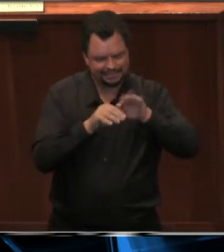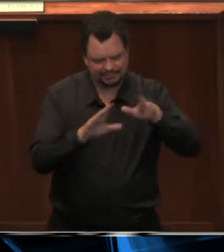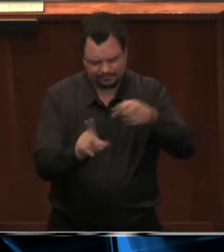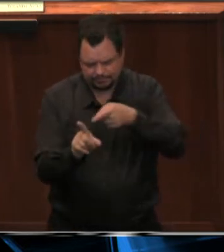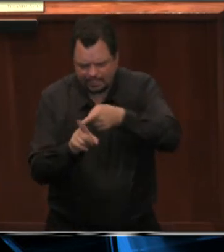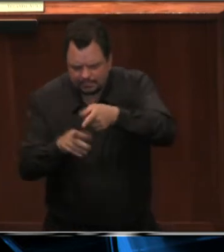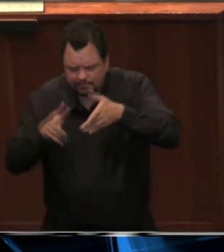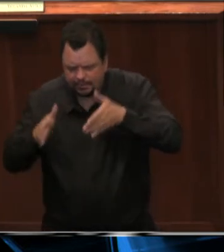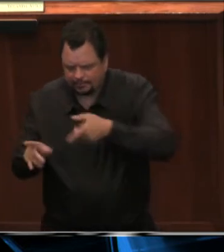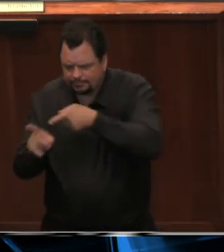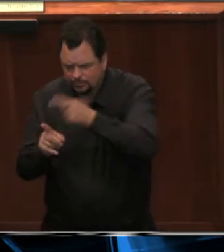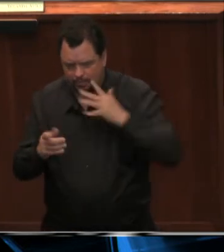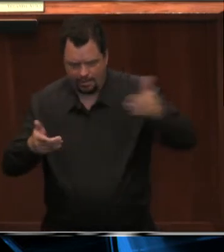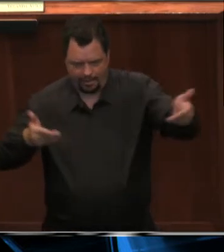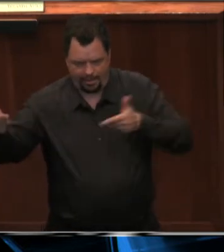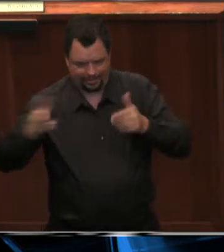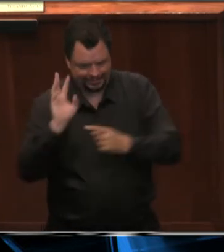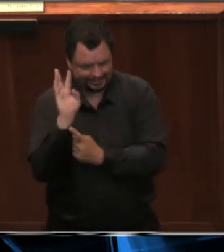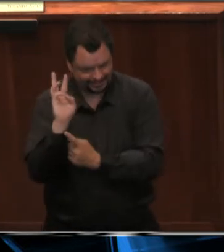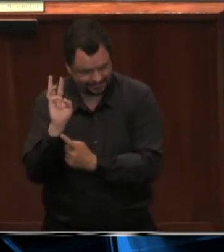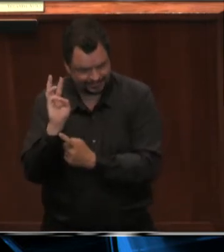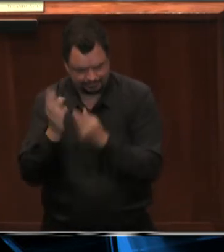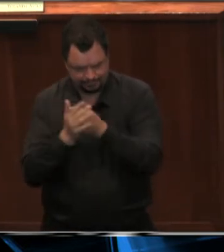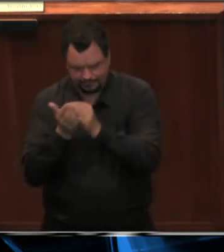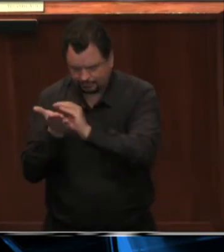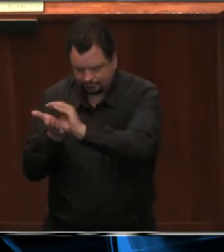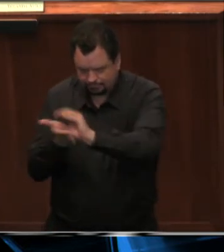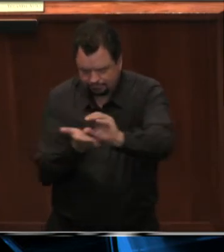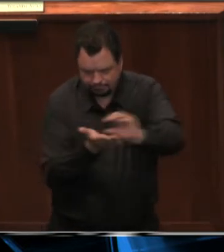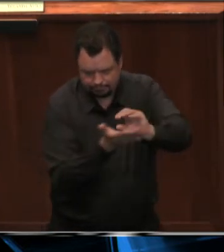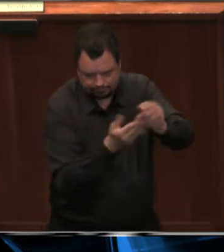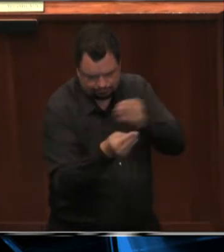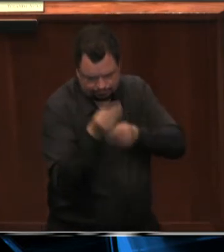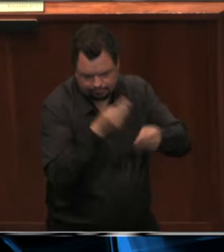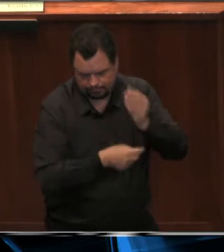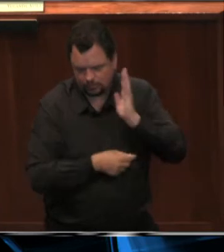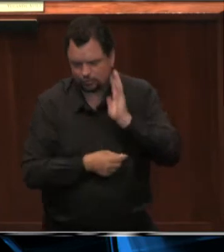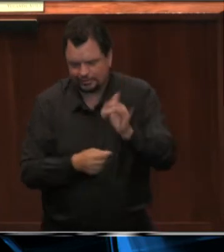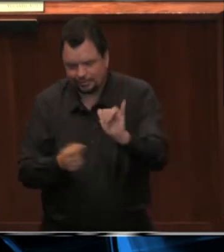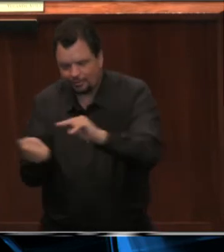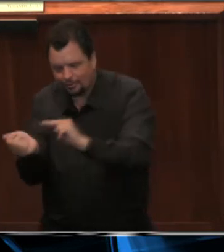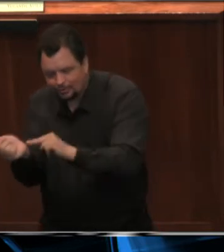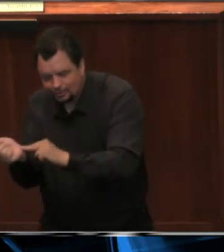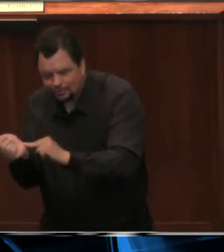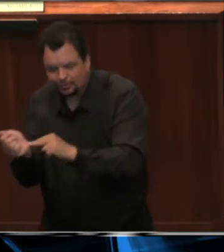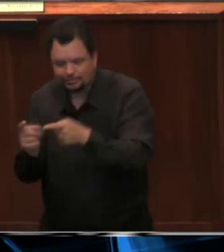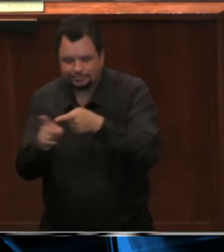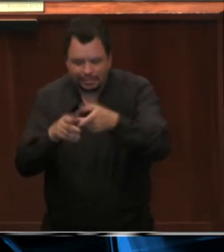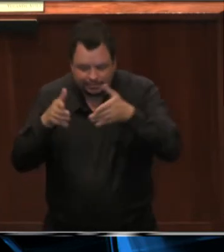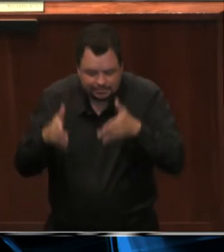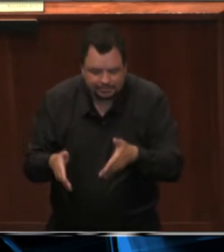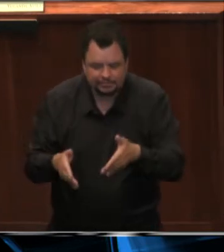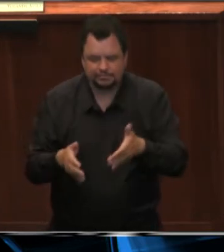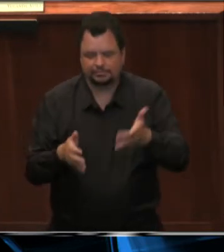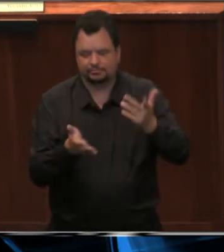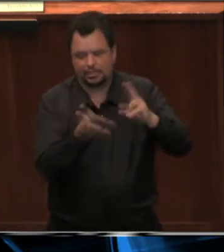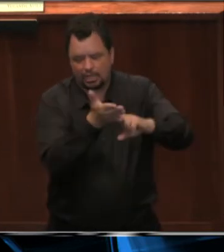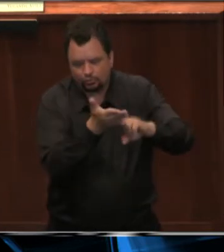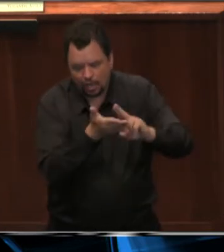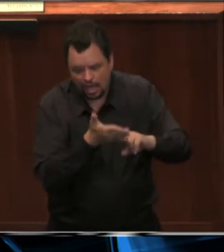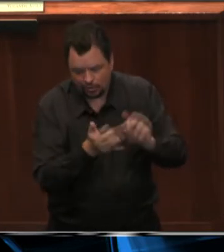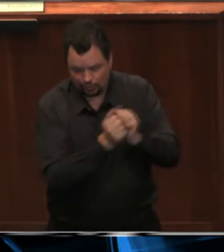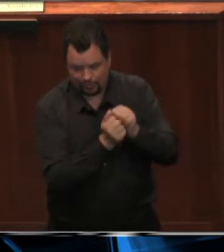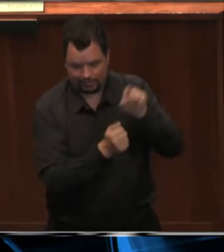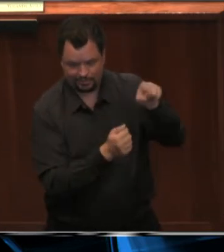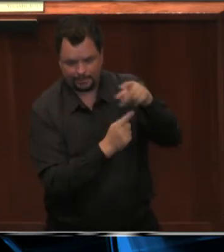intervention specialists. We've hired some additional nursing staff. And importantly, we've also contracted with the Pikes Peak